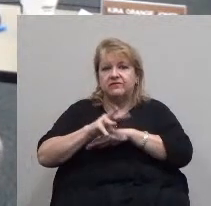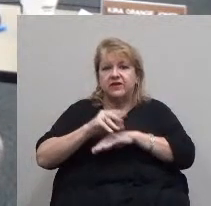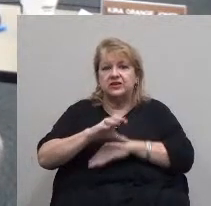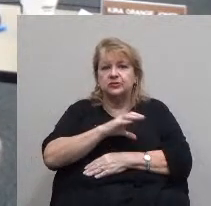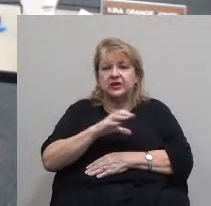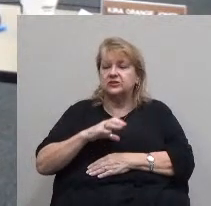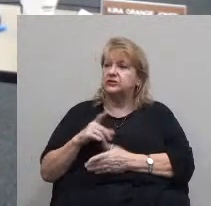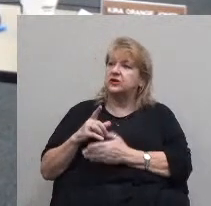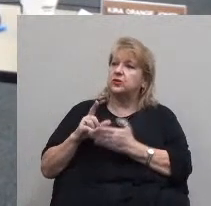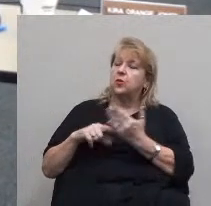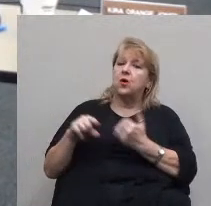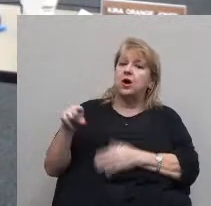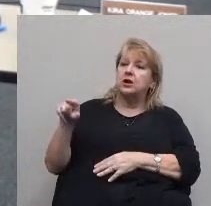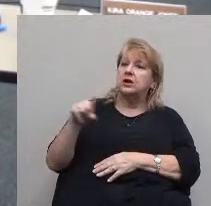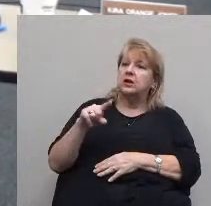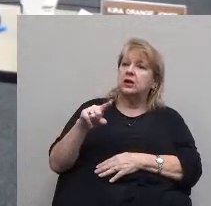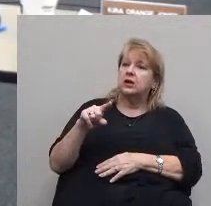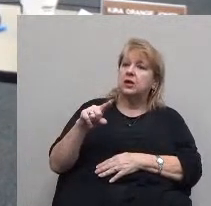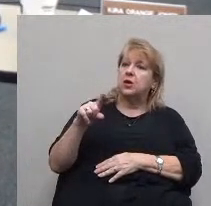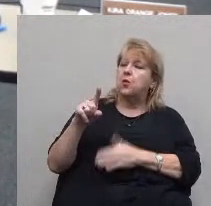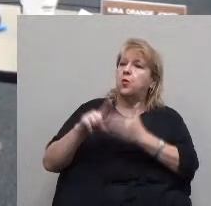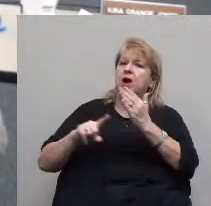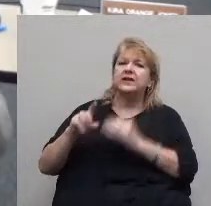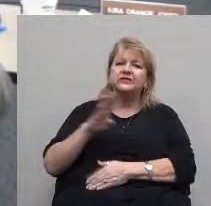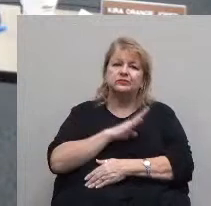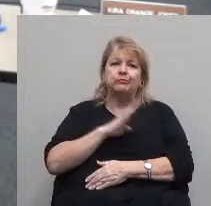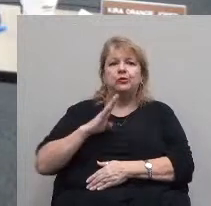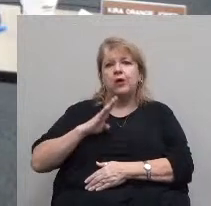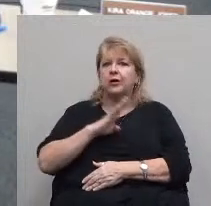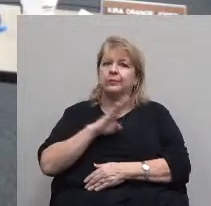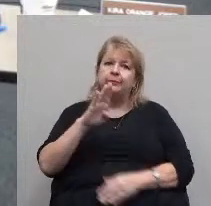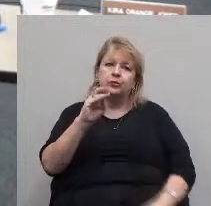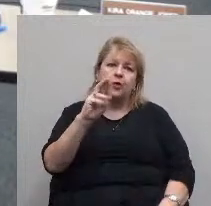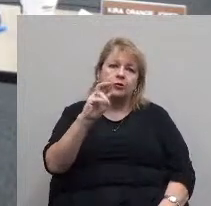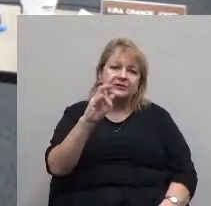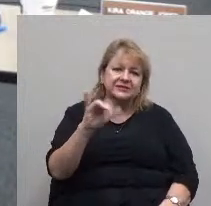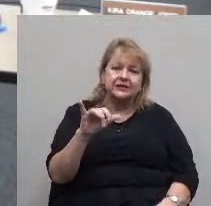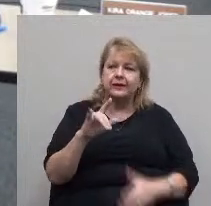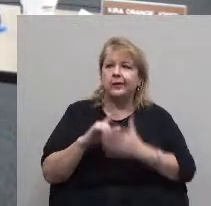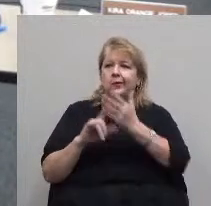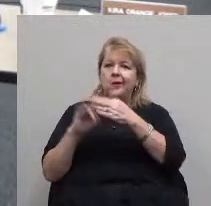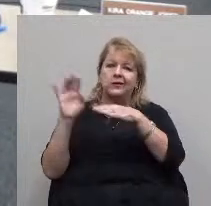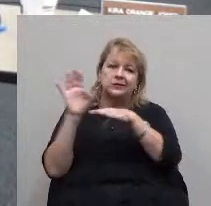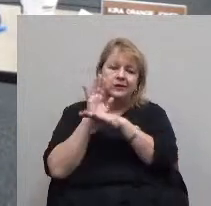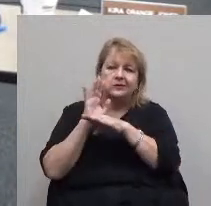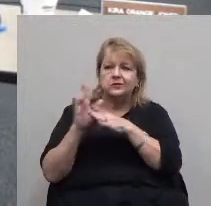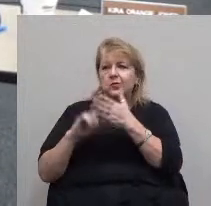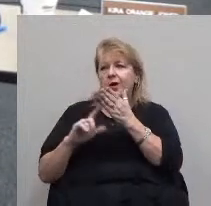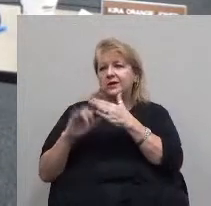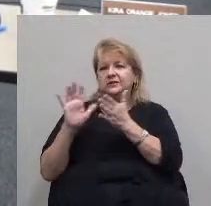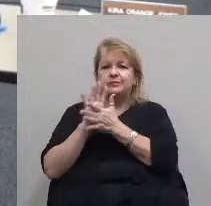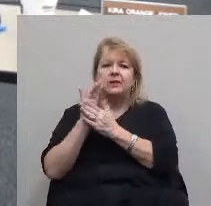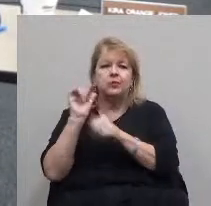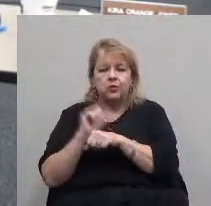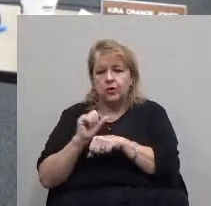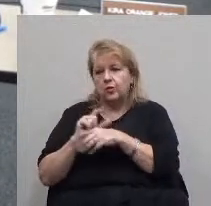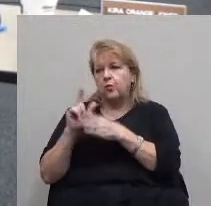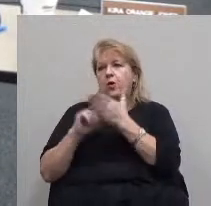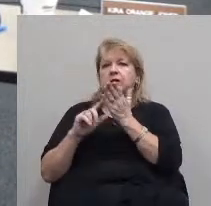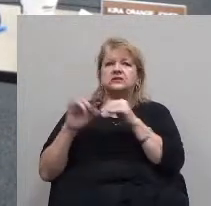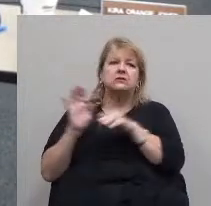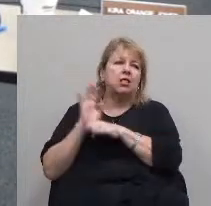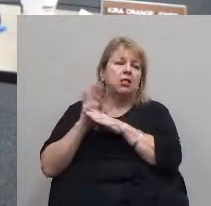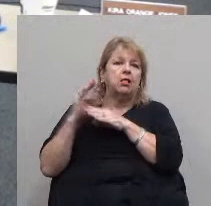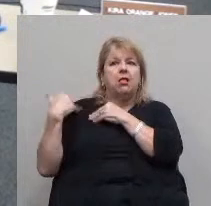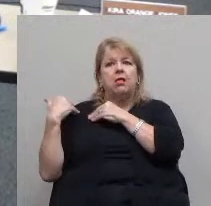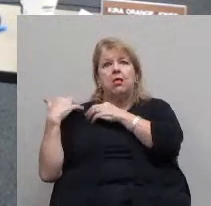me what's bureaucracy to you. Tell me what's paperwork to you. Tell me the things that create this atmosphere that you're talking